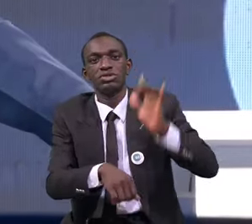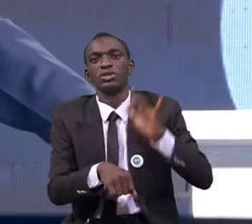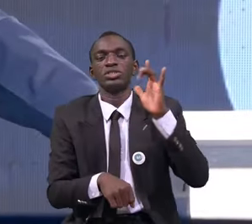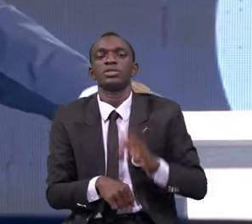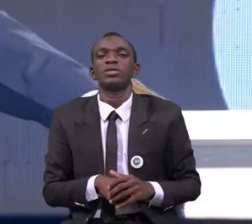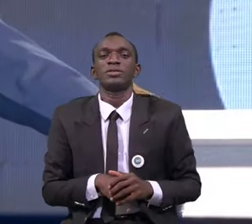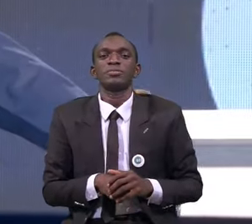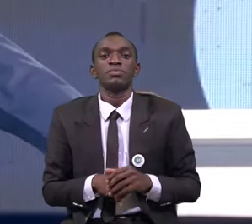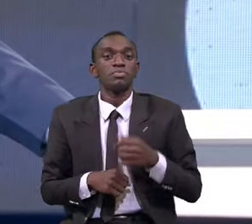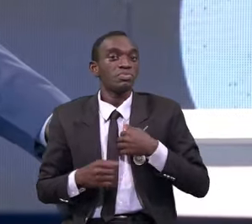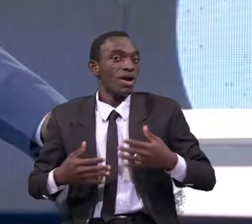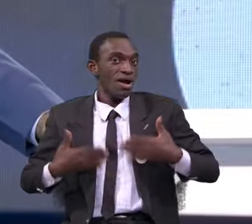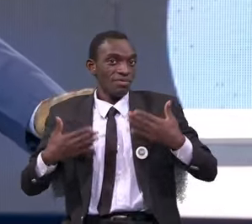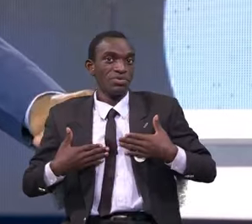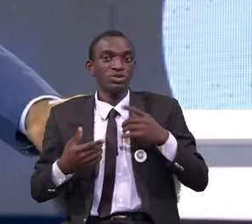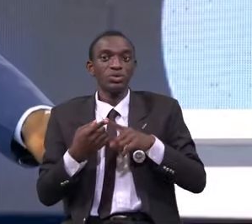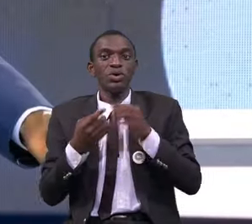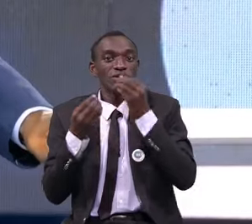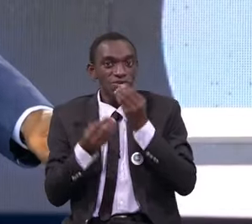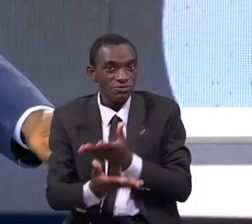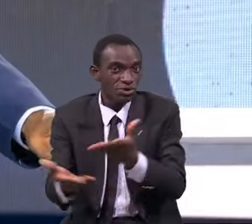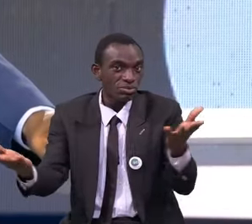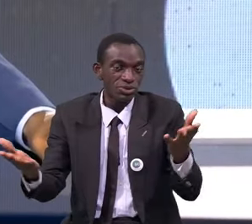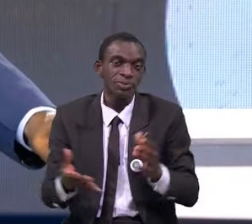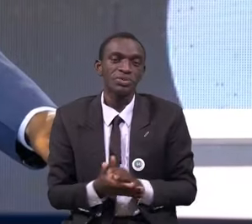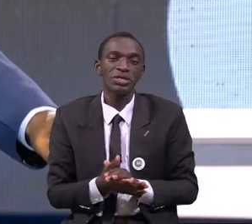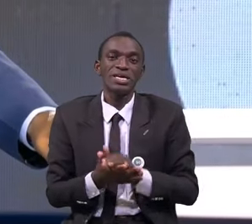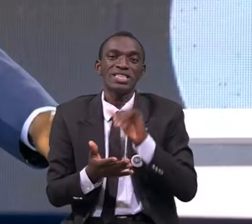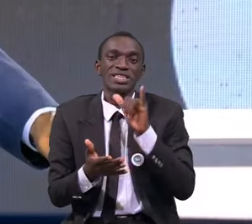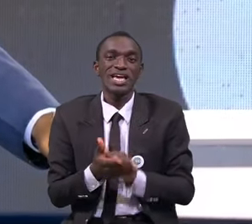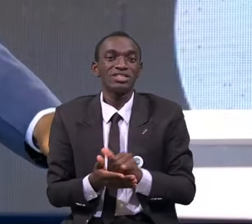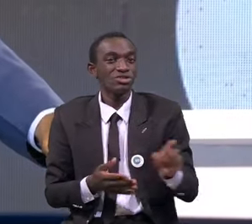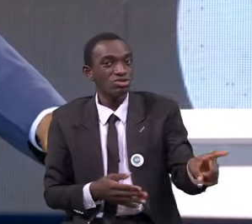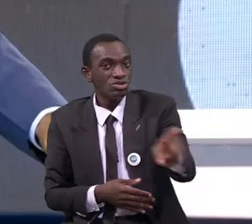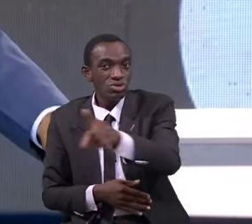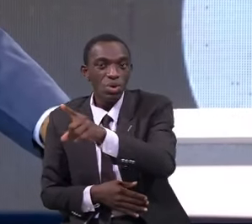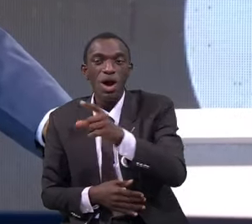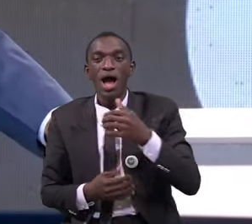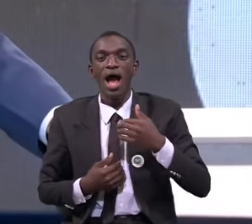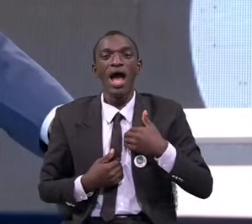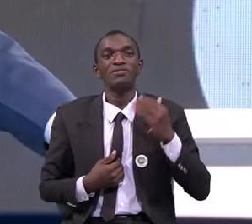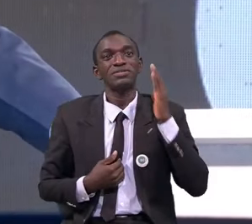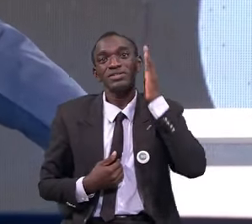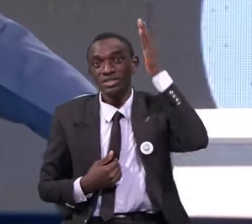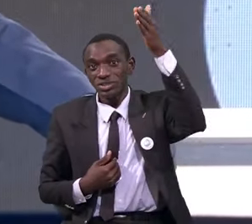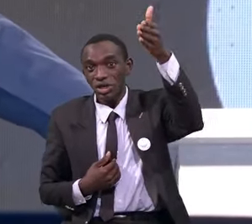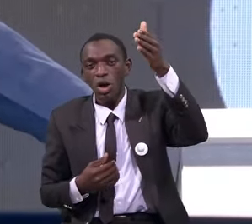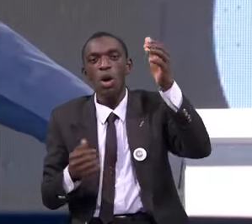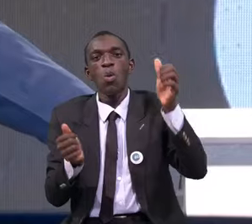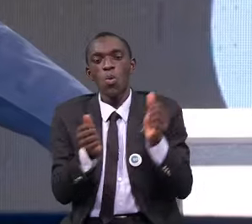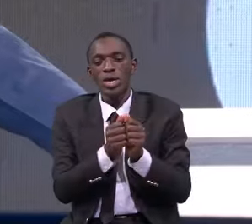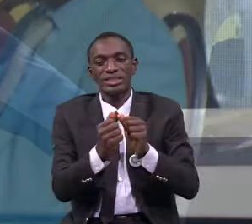I'm happy to let you know that you are destined for divine touch